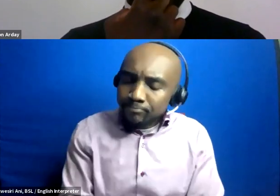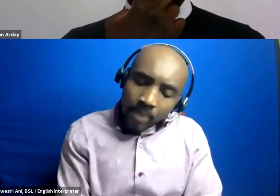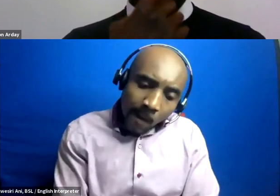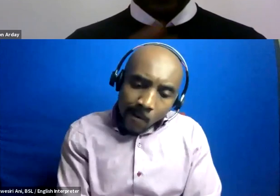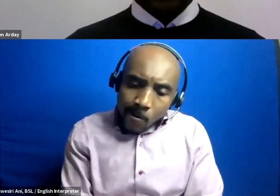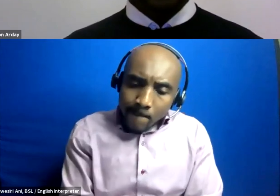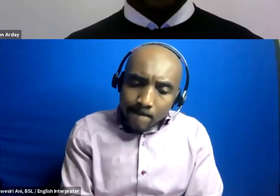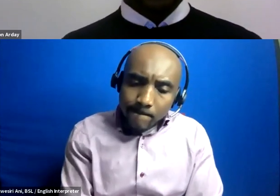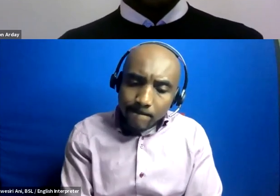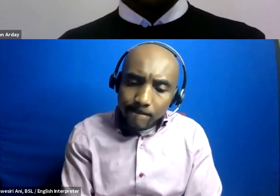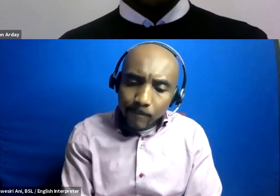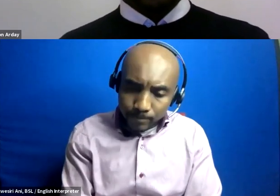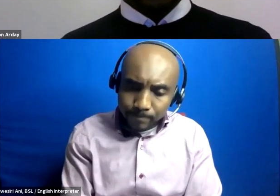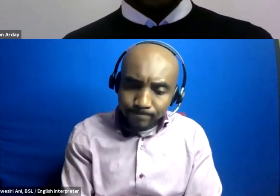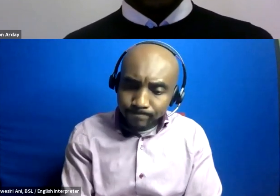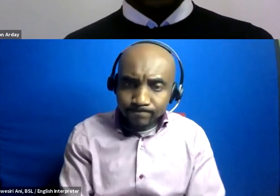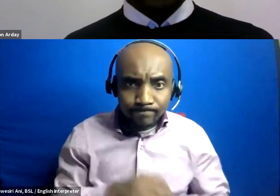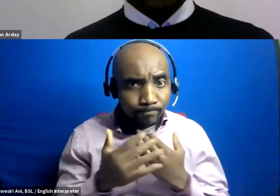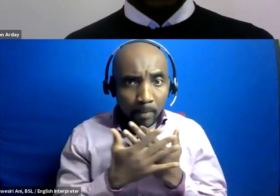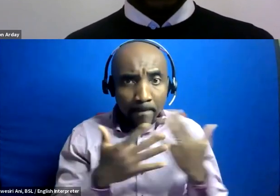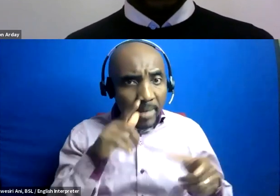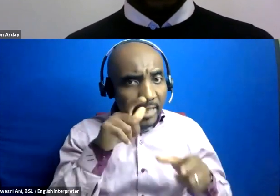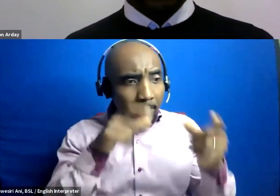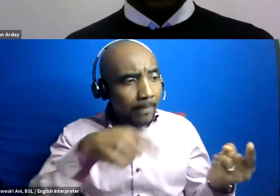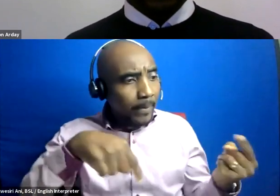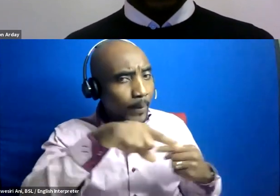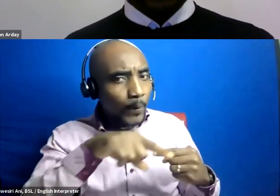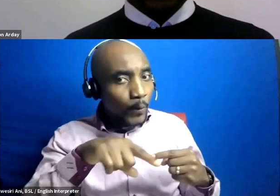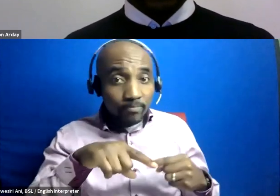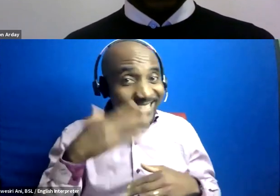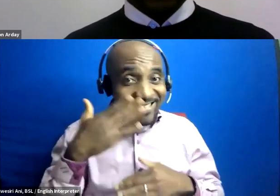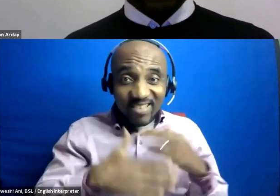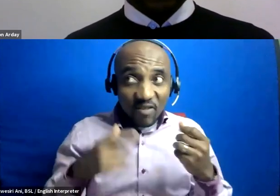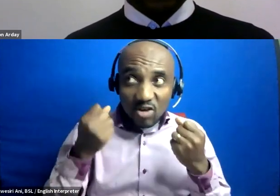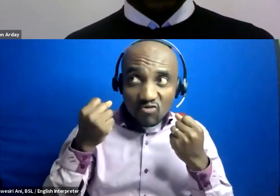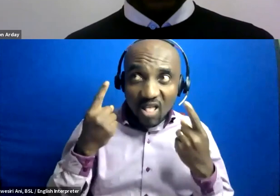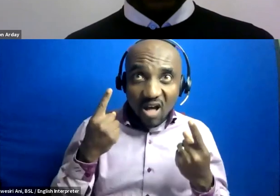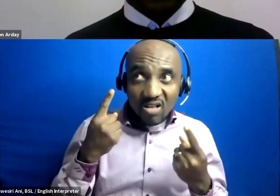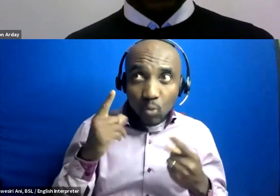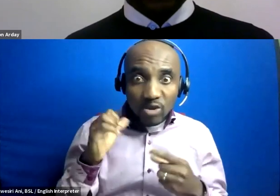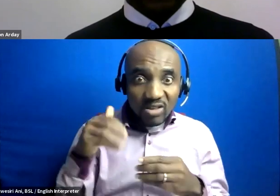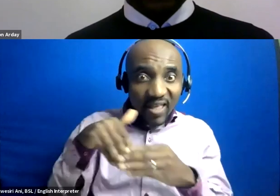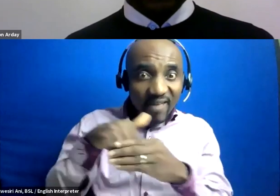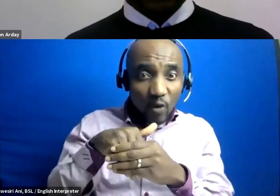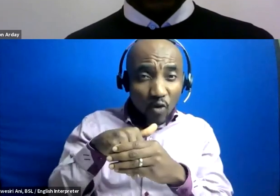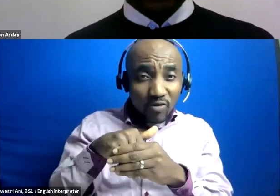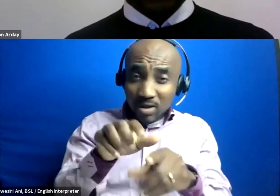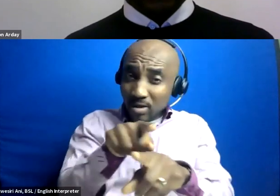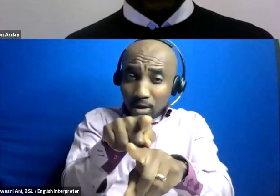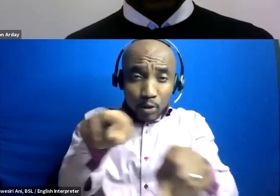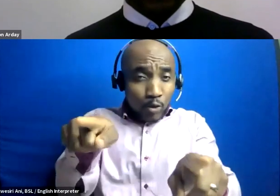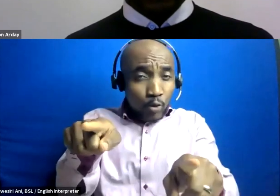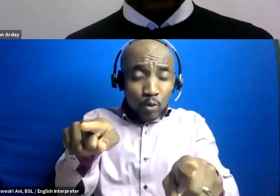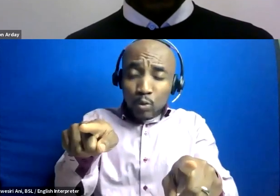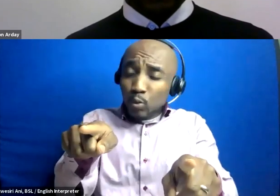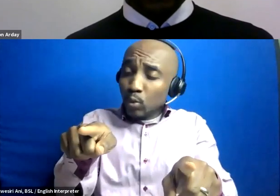that a lot of people maybe couldn't ever imagine themselves doing, but you're all absolute